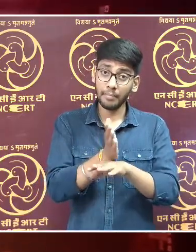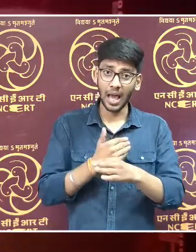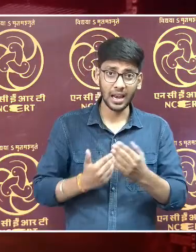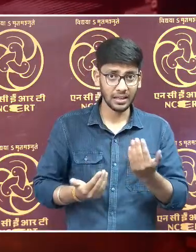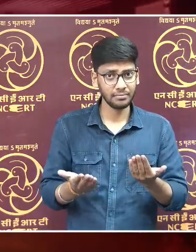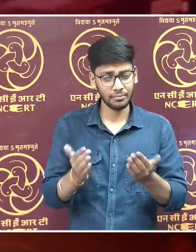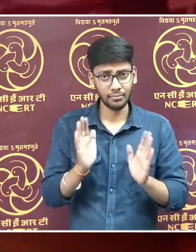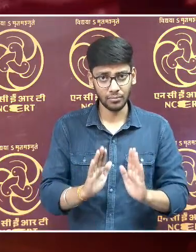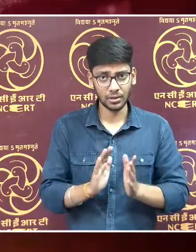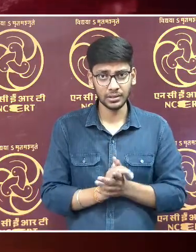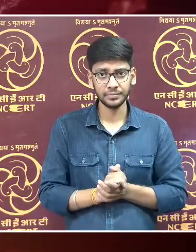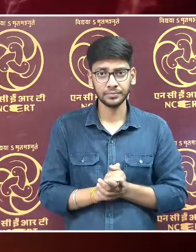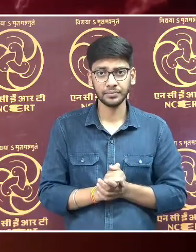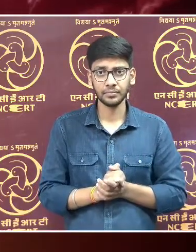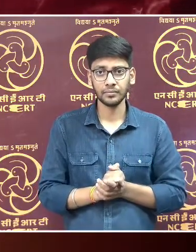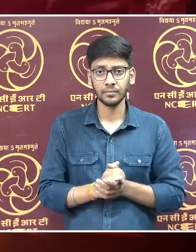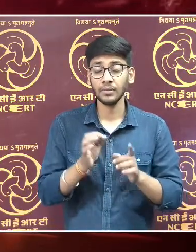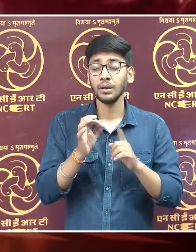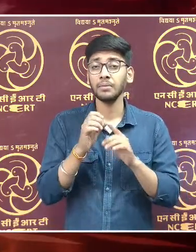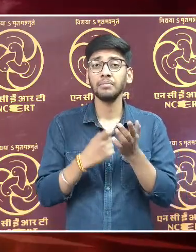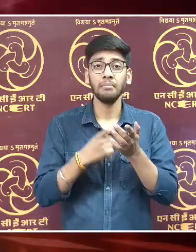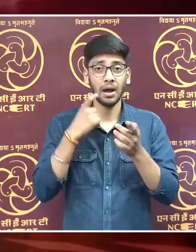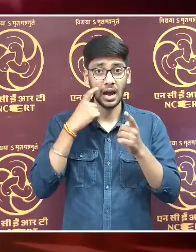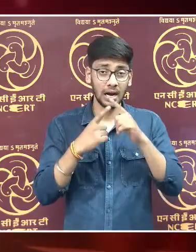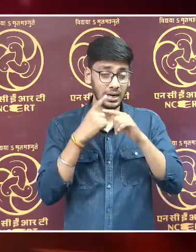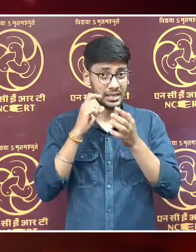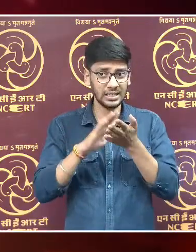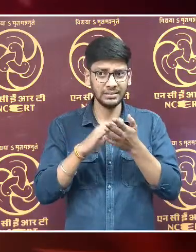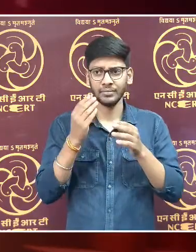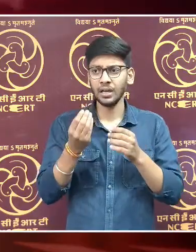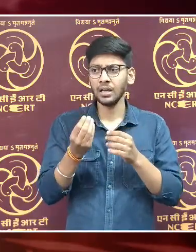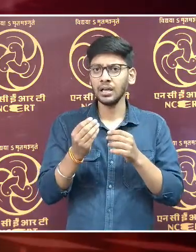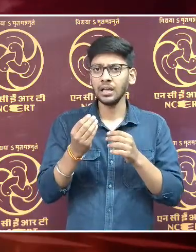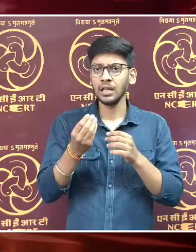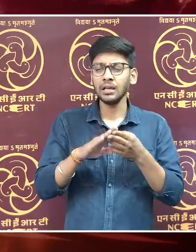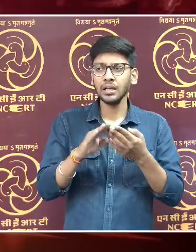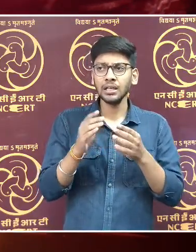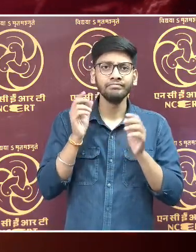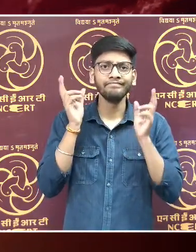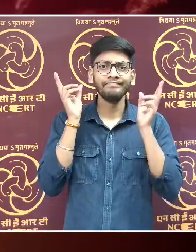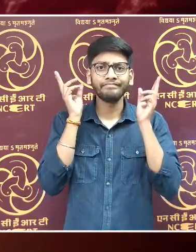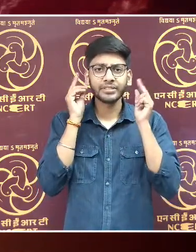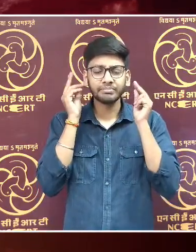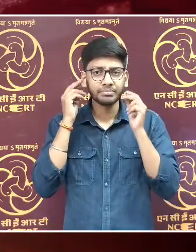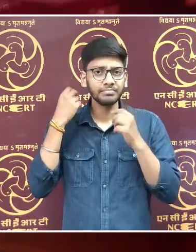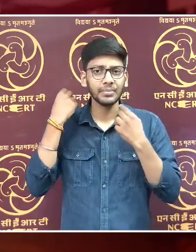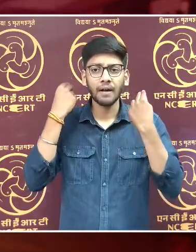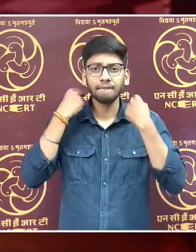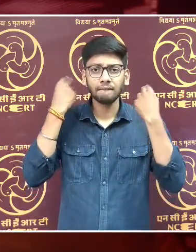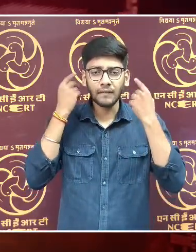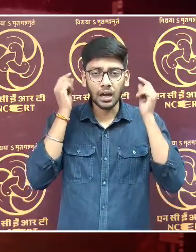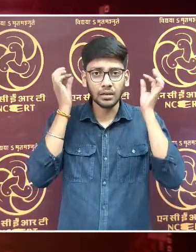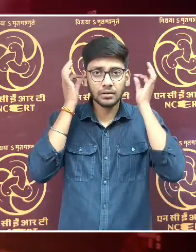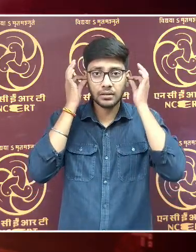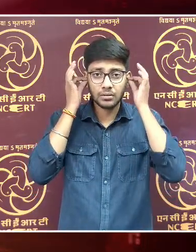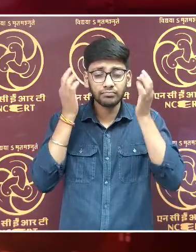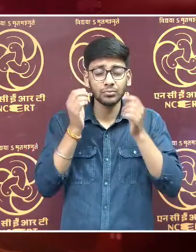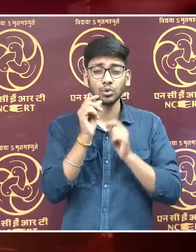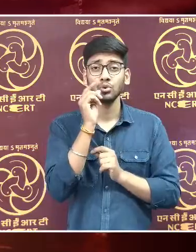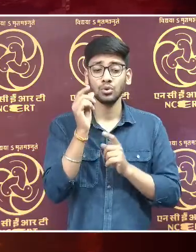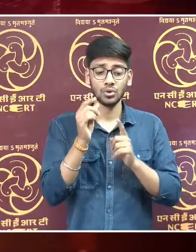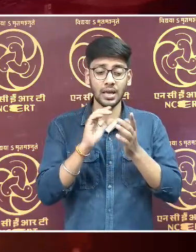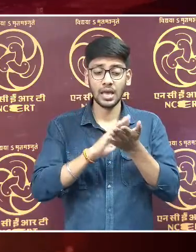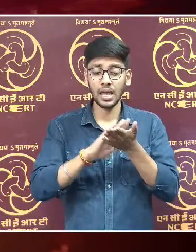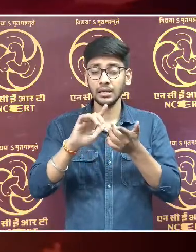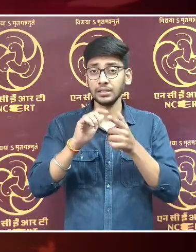of the participants today, listening to loud sounds. This has become a habit to each and every kid as well